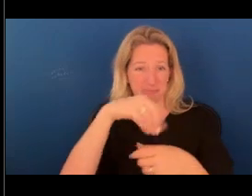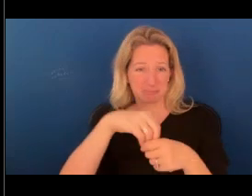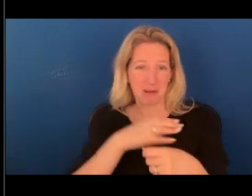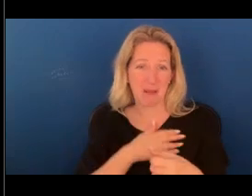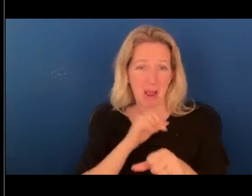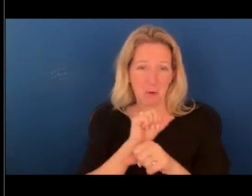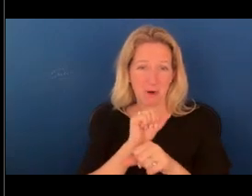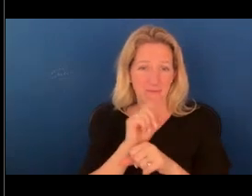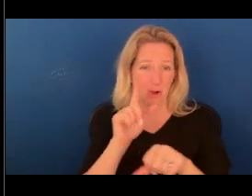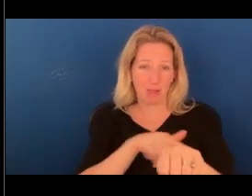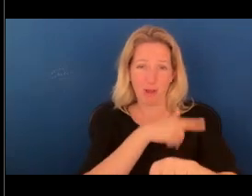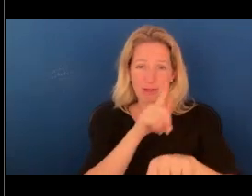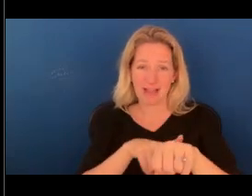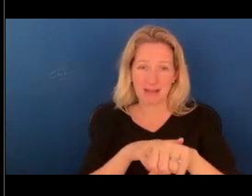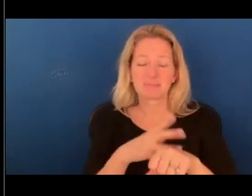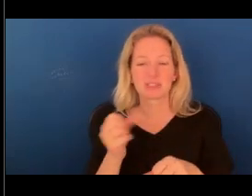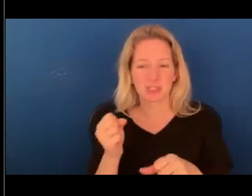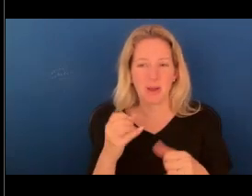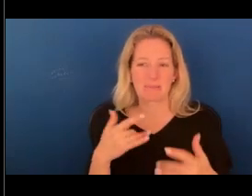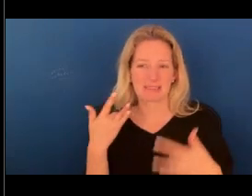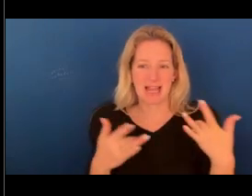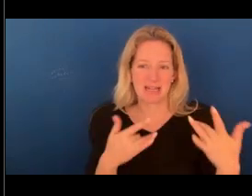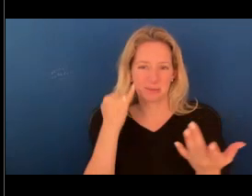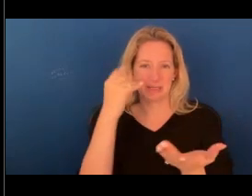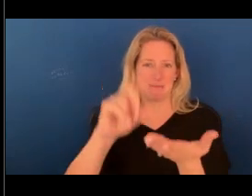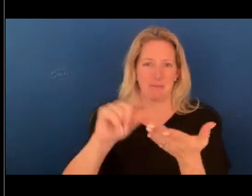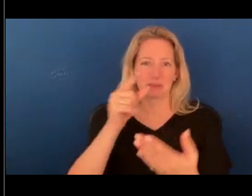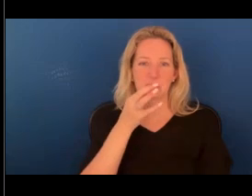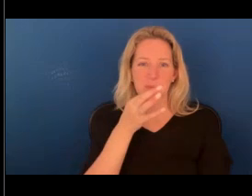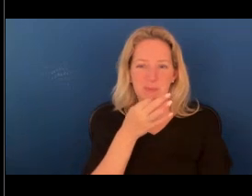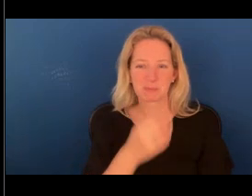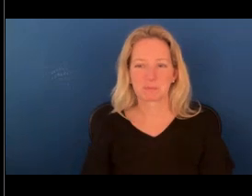get out in the world. Next slide, please.